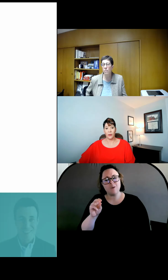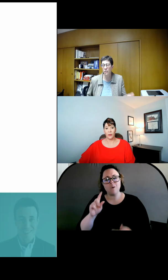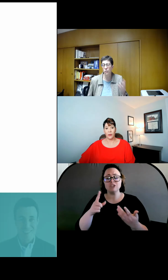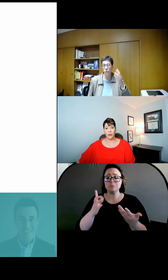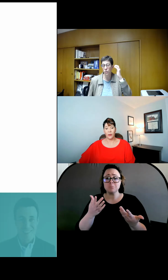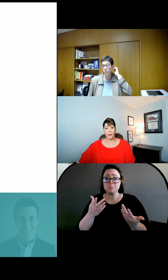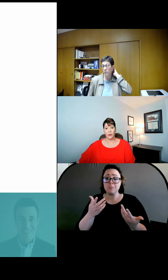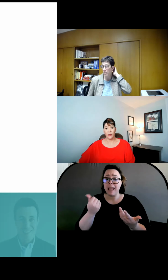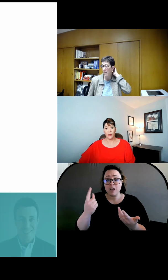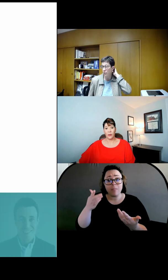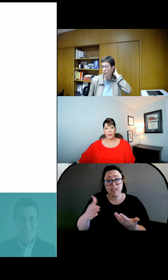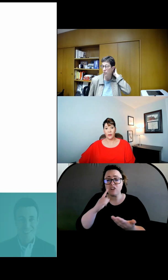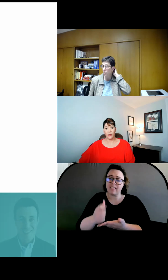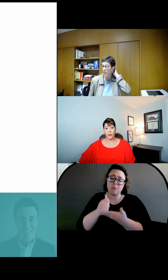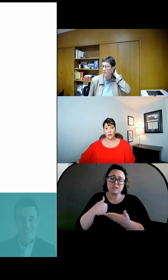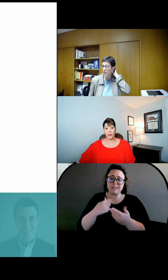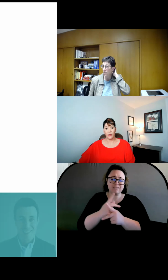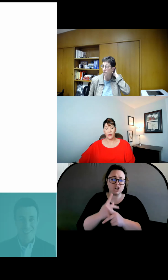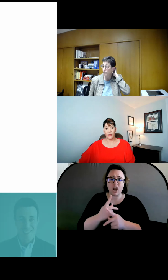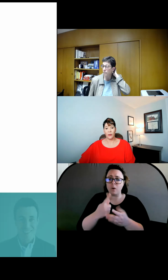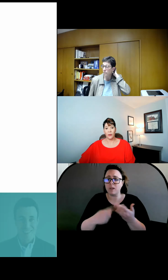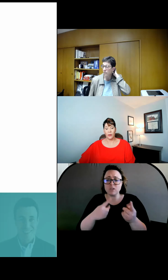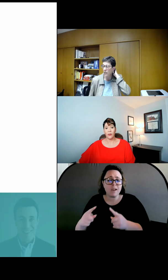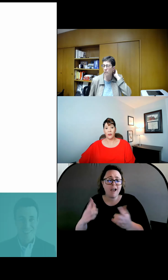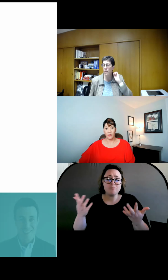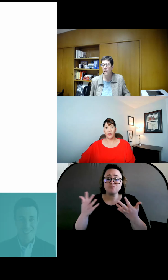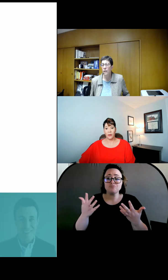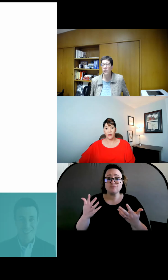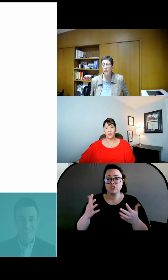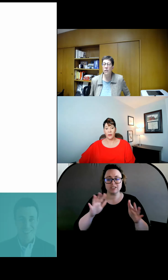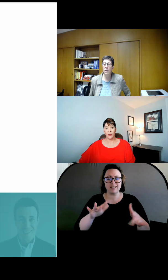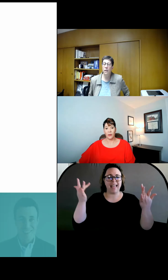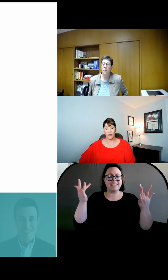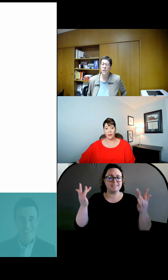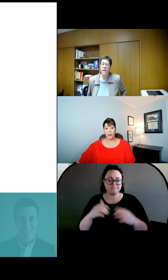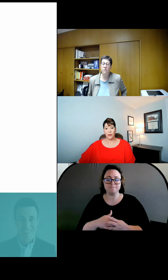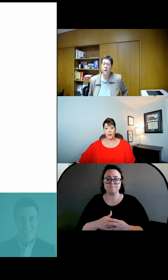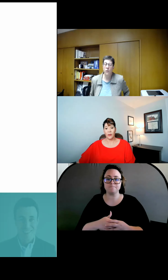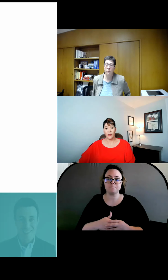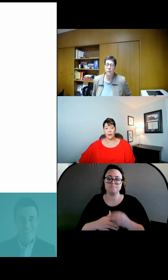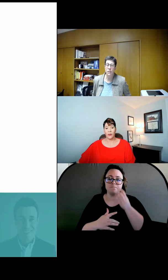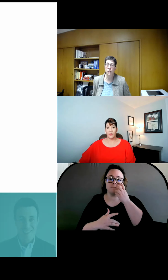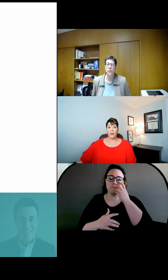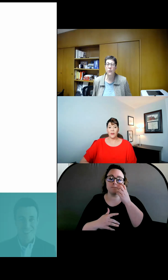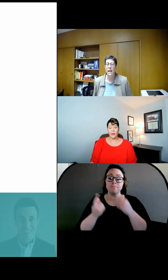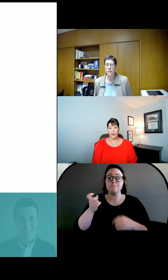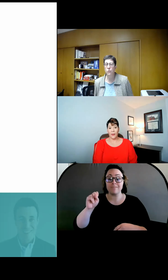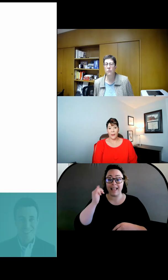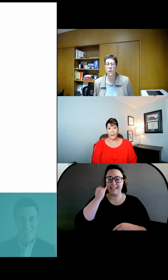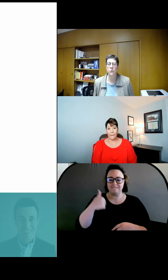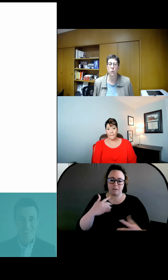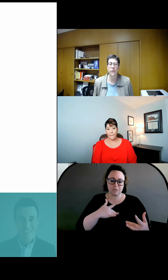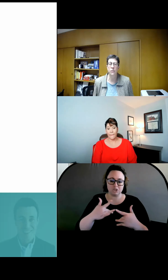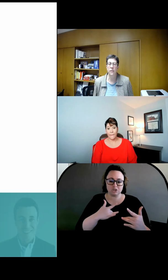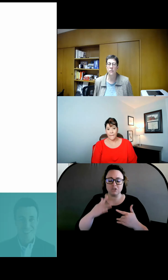really the best you can do to make sure that nobody is there. And then if I'm concerned, I would ask sort